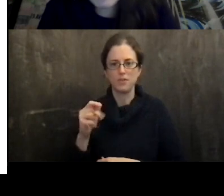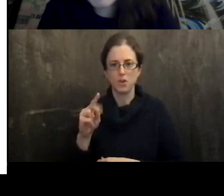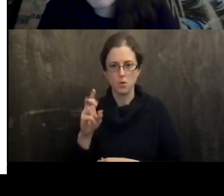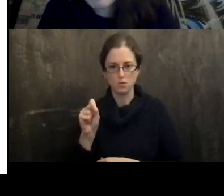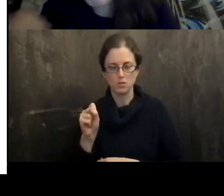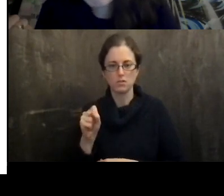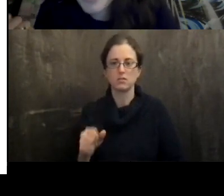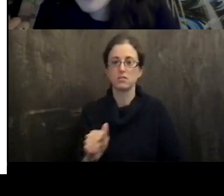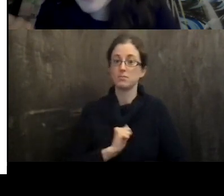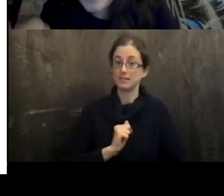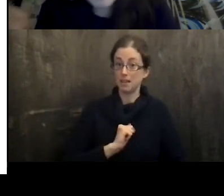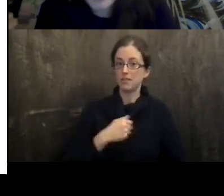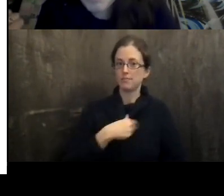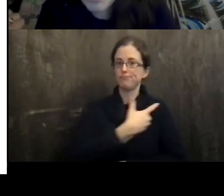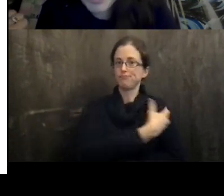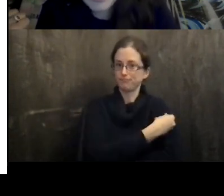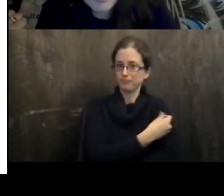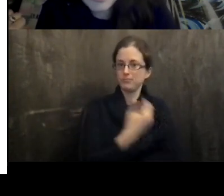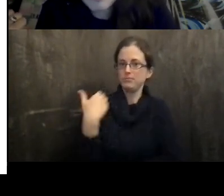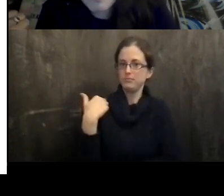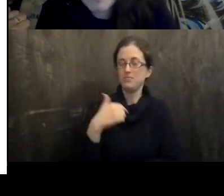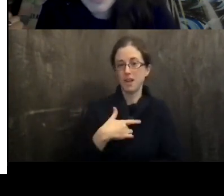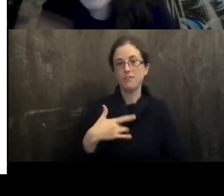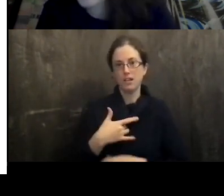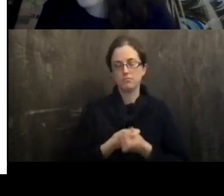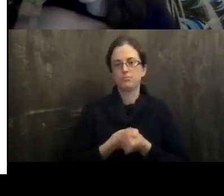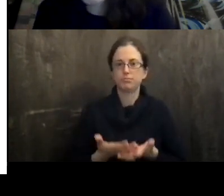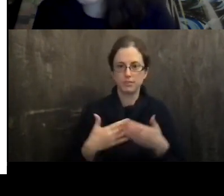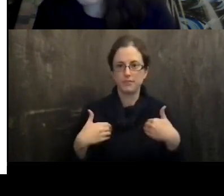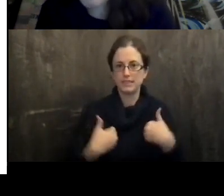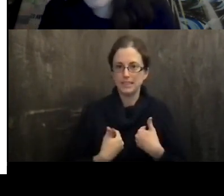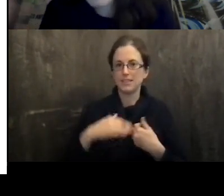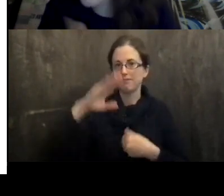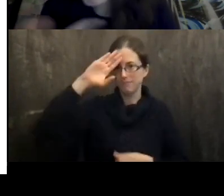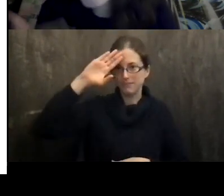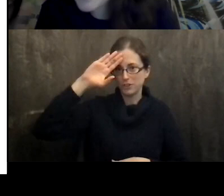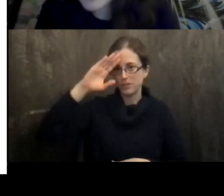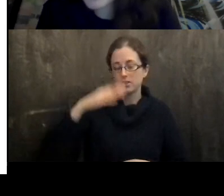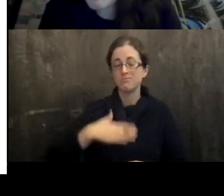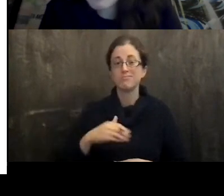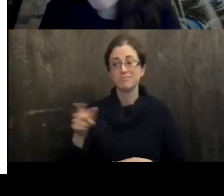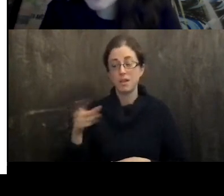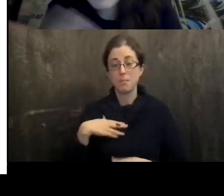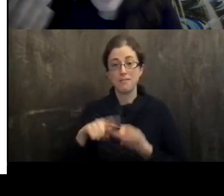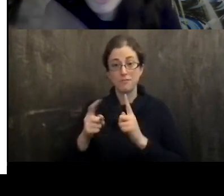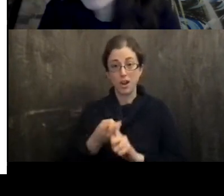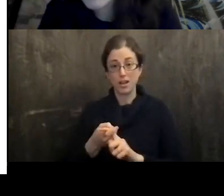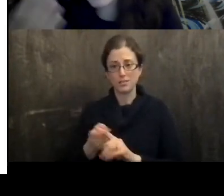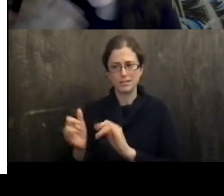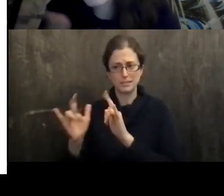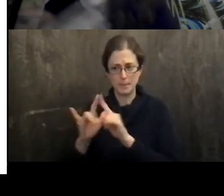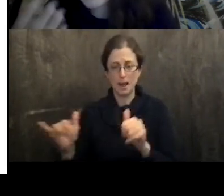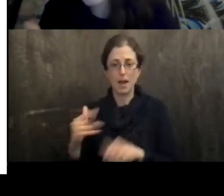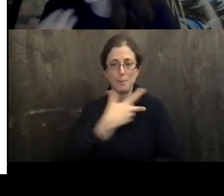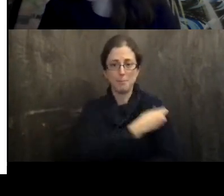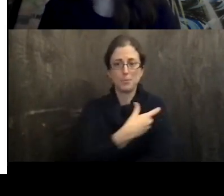fevers. My friend who got her booster at the same time as me had nothing at all. So everybody's a little bit different, but all of these are